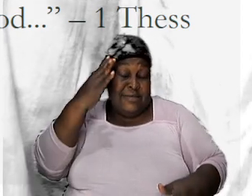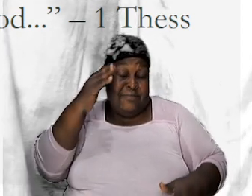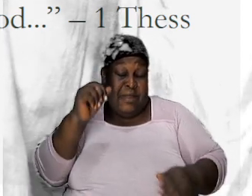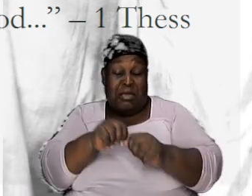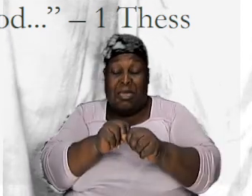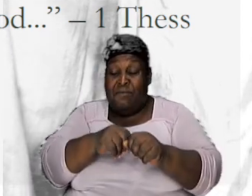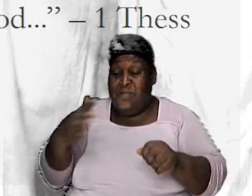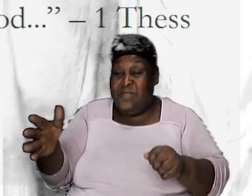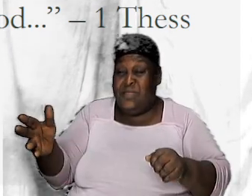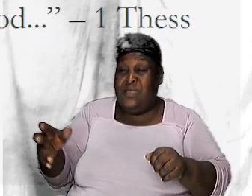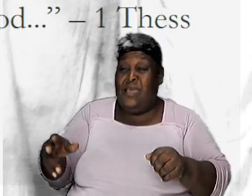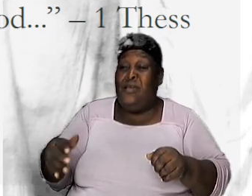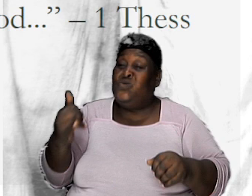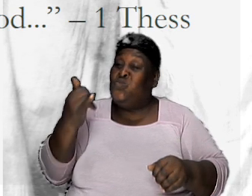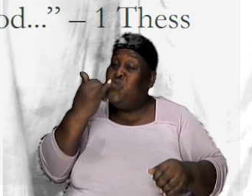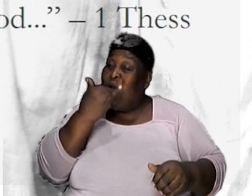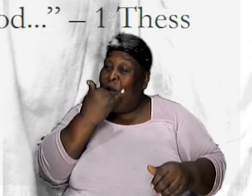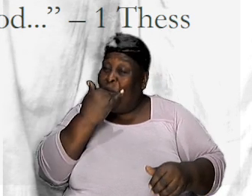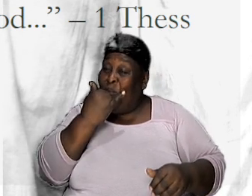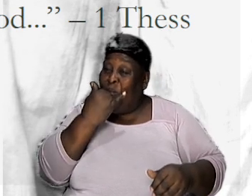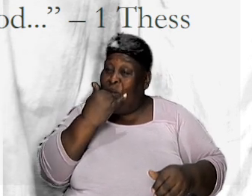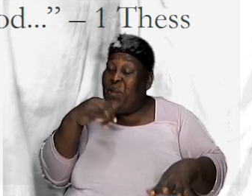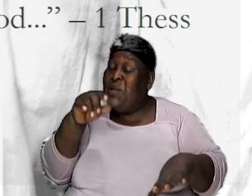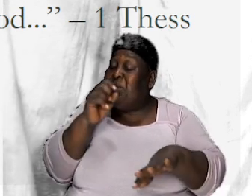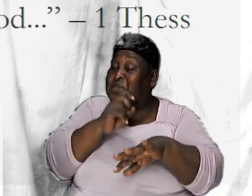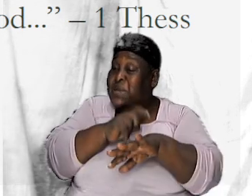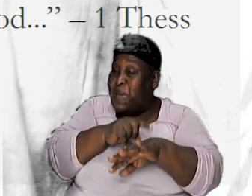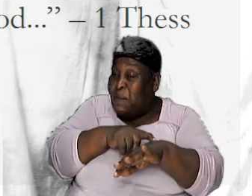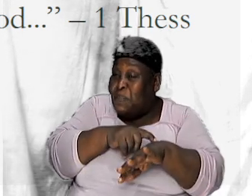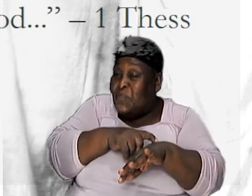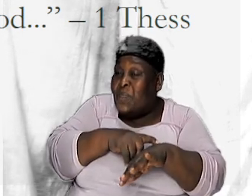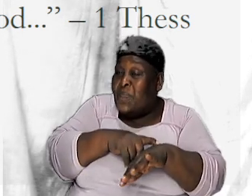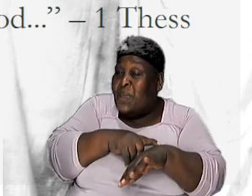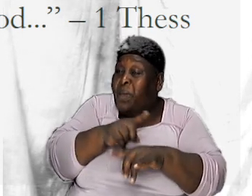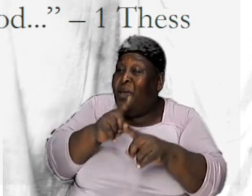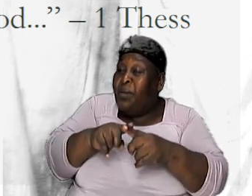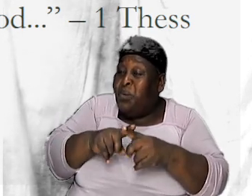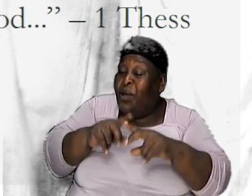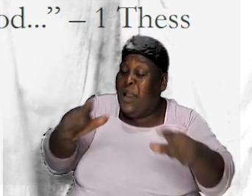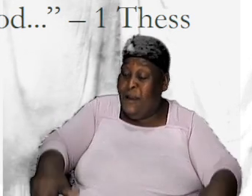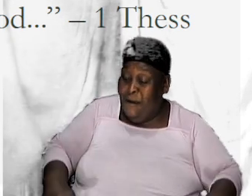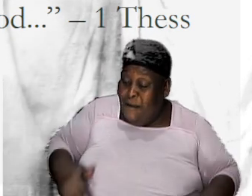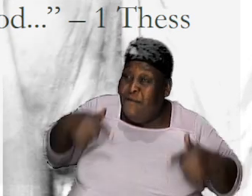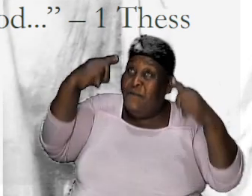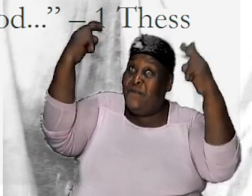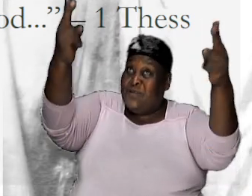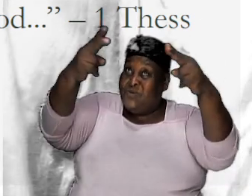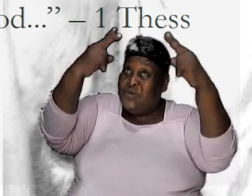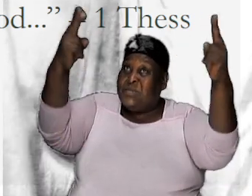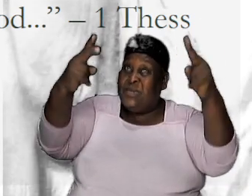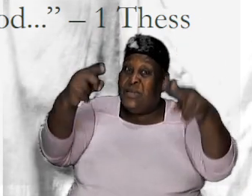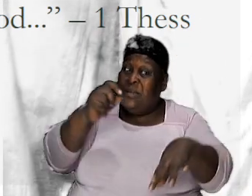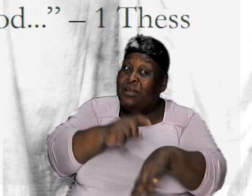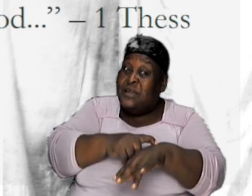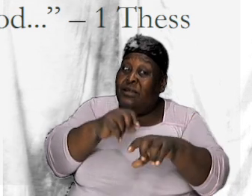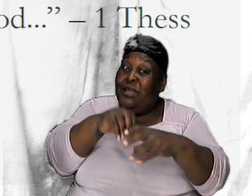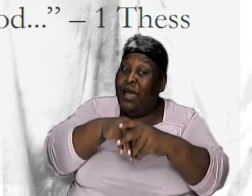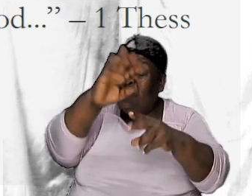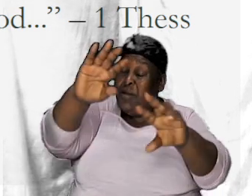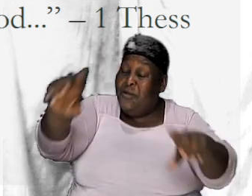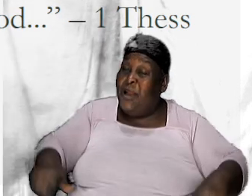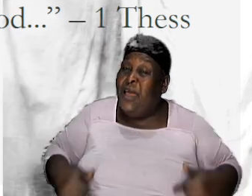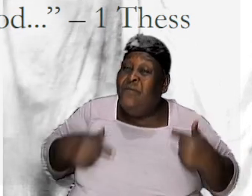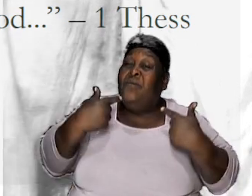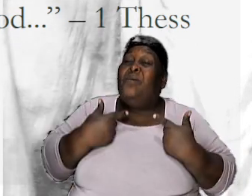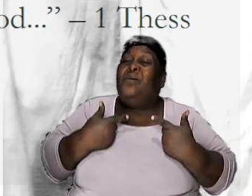going wrong. Amen. You're going to have periods in your life, amen, where you're living victorious. You're going to have periods in your life where you're going to fall. And I